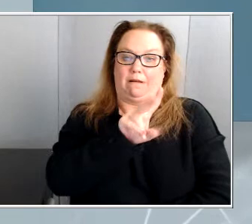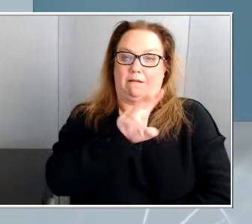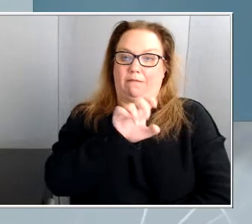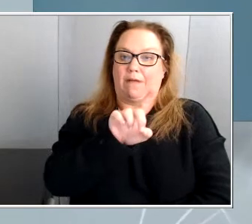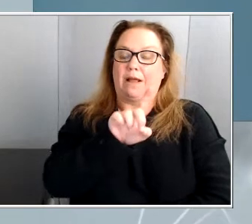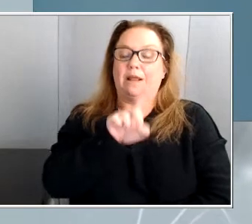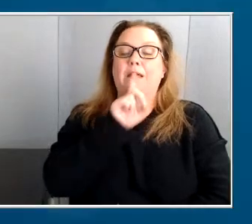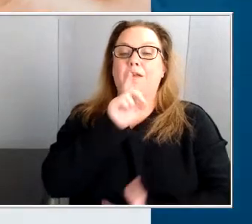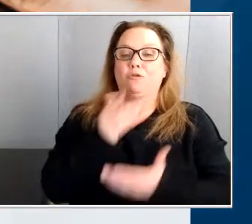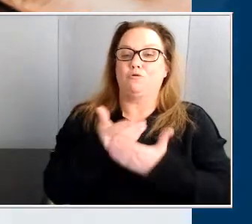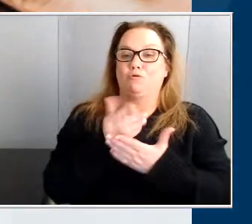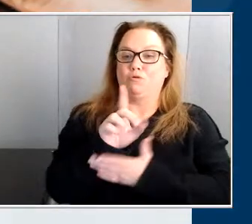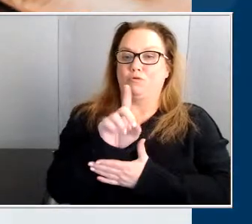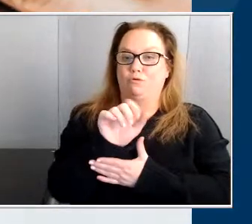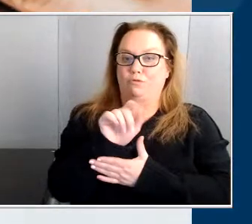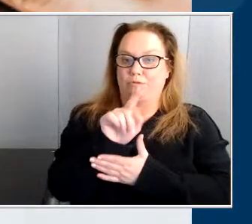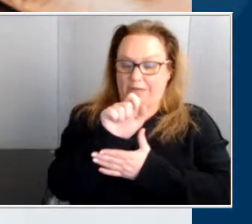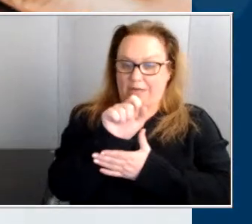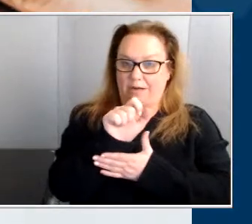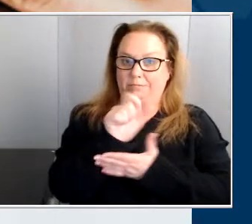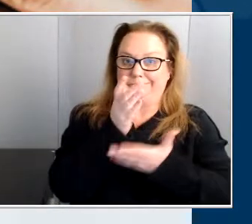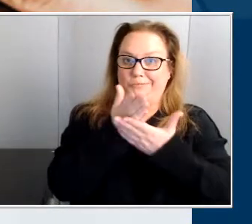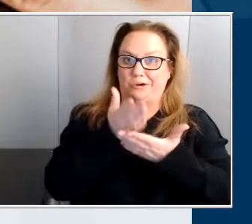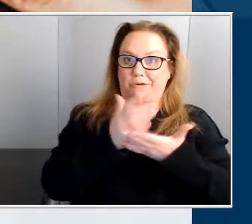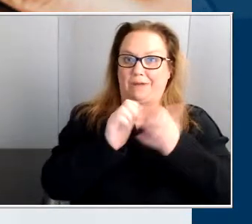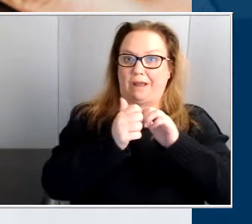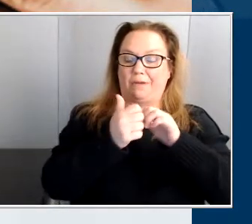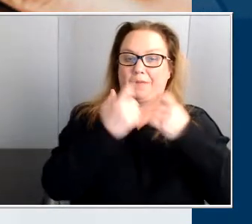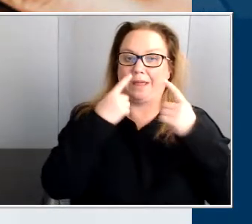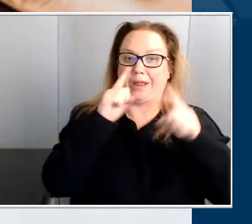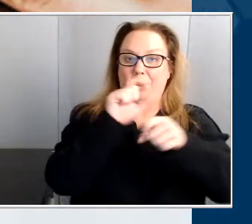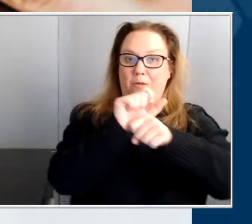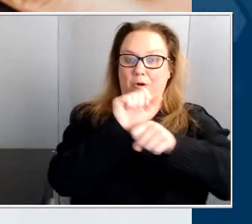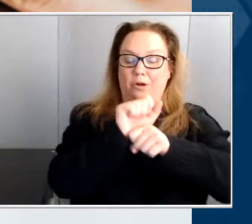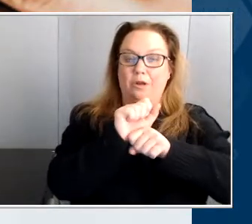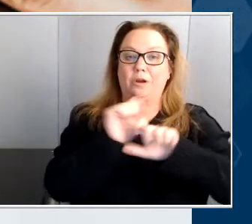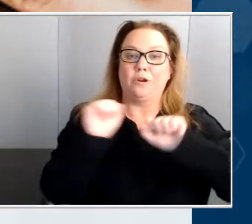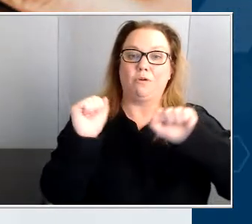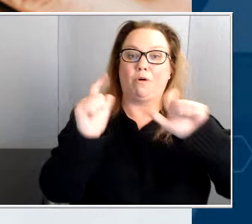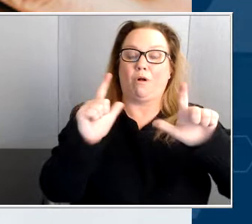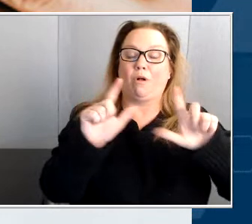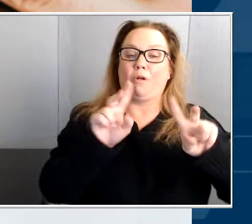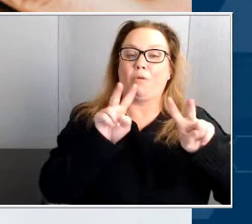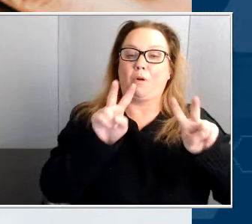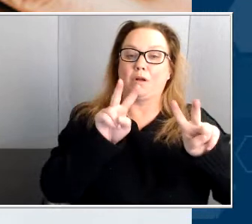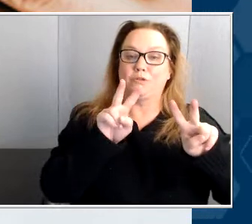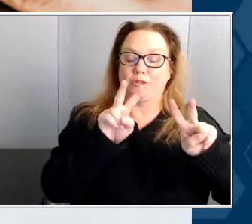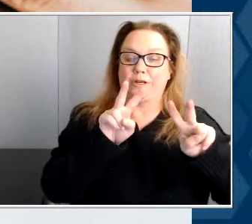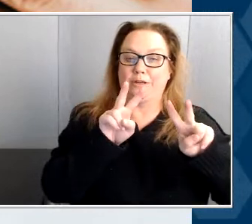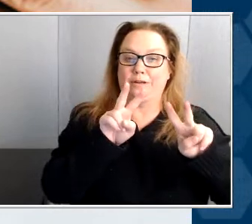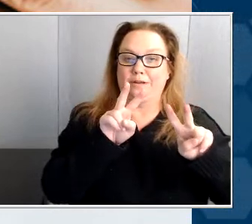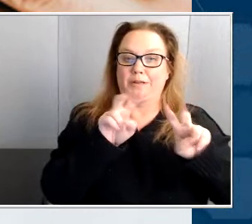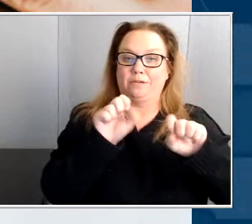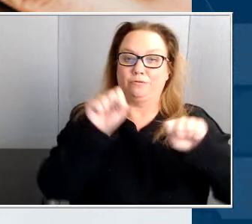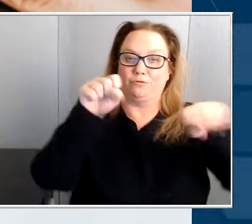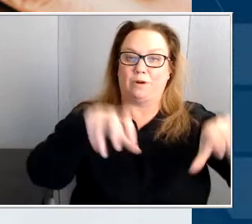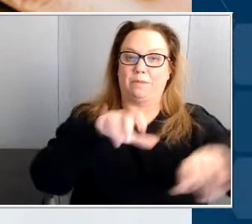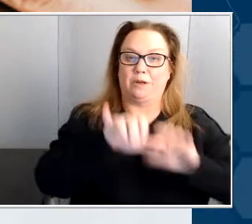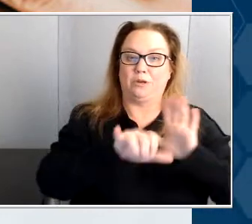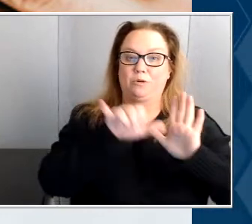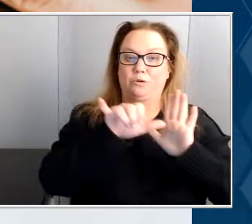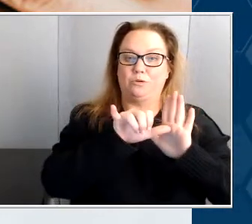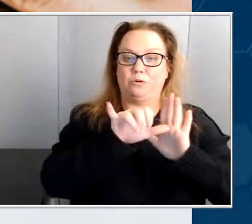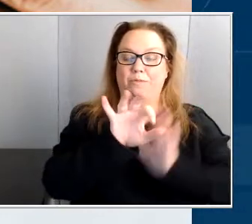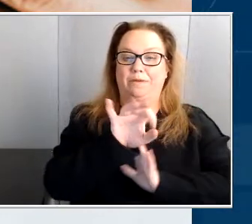how well they work. Everyone watching live can ask questions. Drop them into the chat feed on YouTube, Facebook, Twitter,